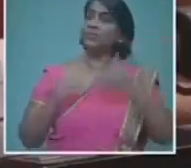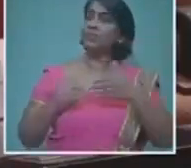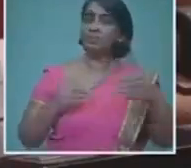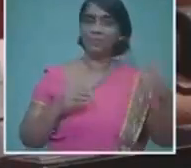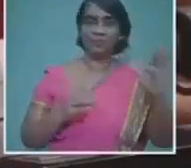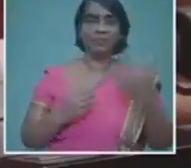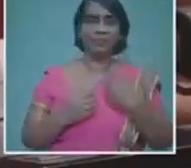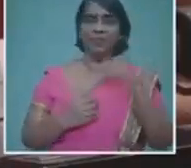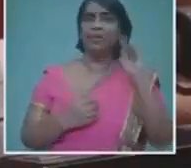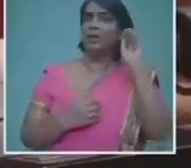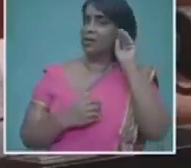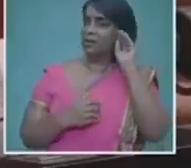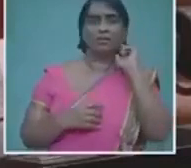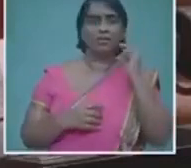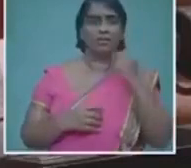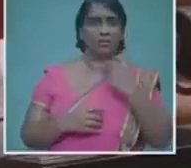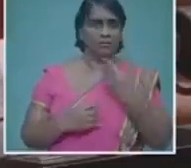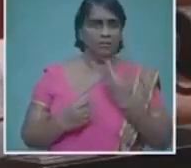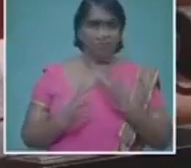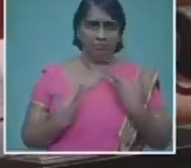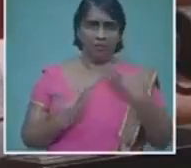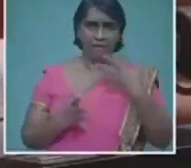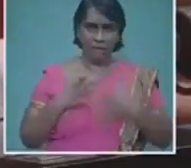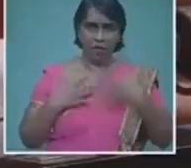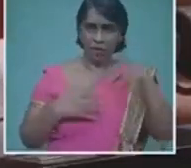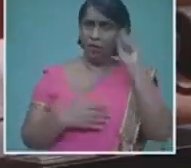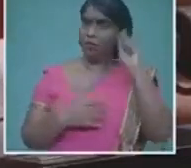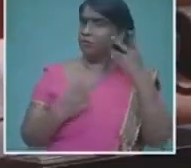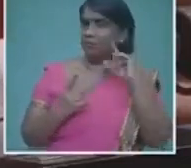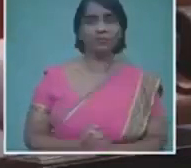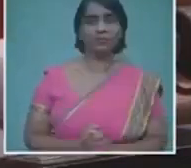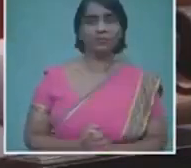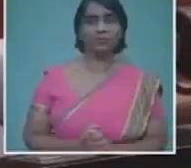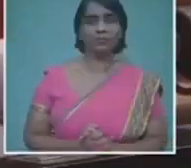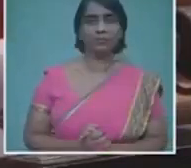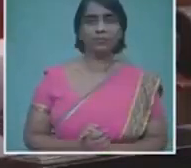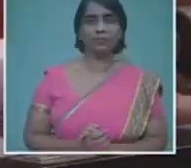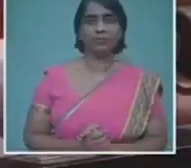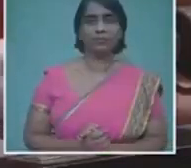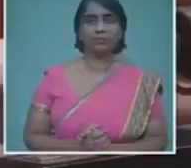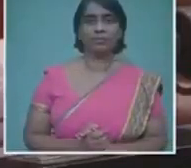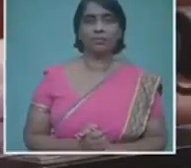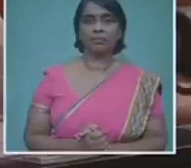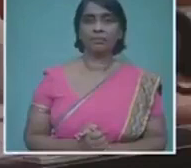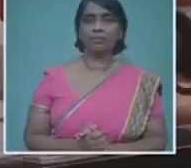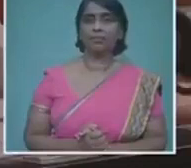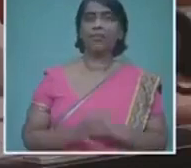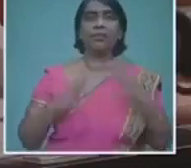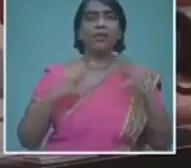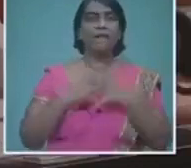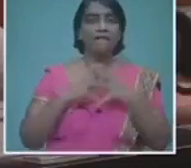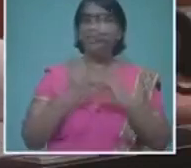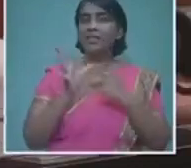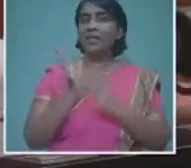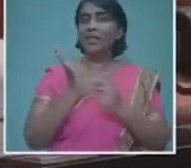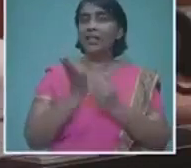him, if I'm not mistaken, make fun at Mr. Wasantha Mudalige, the convener of